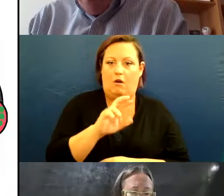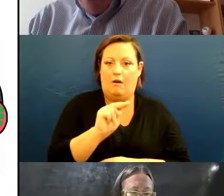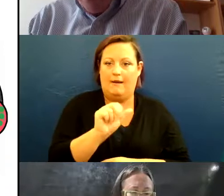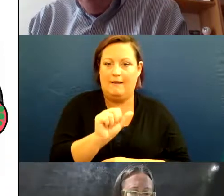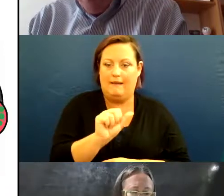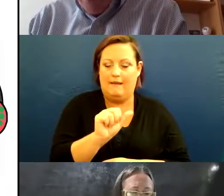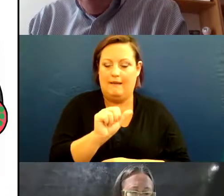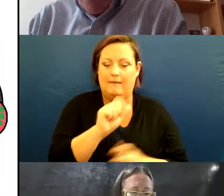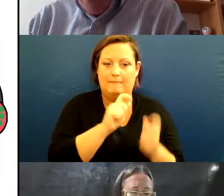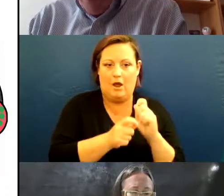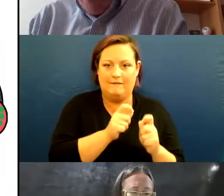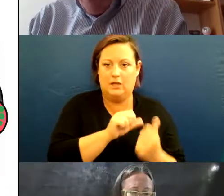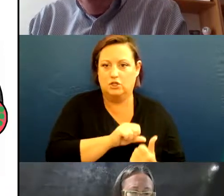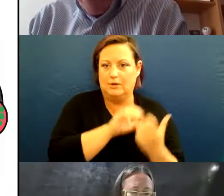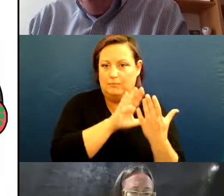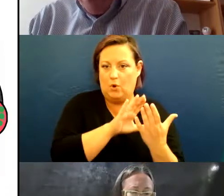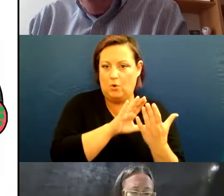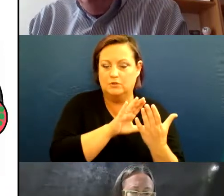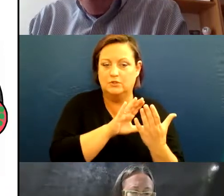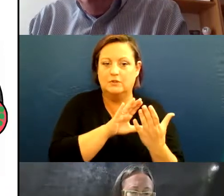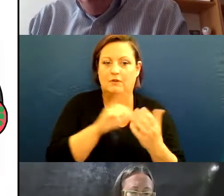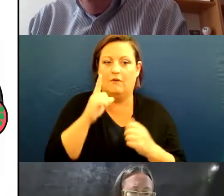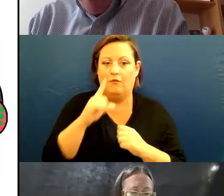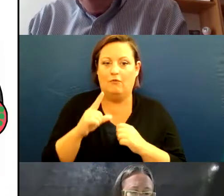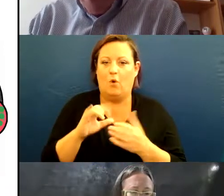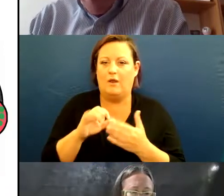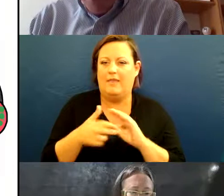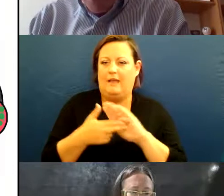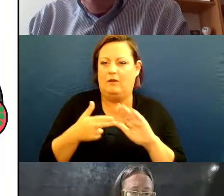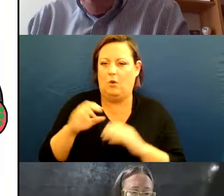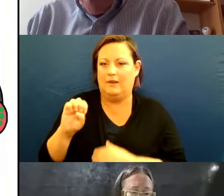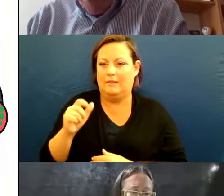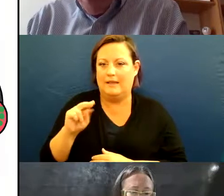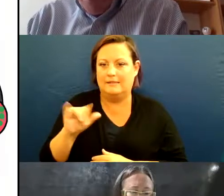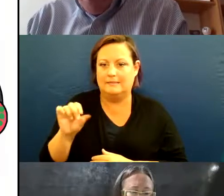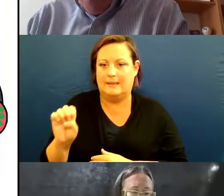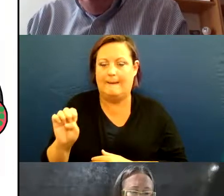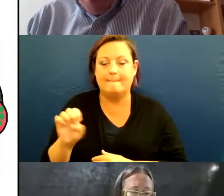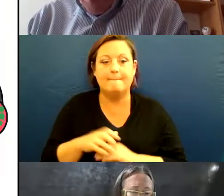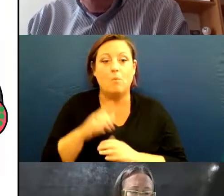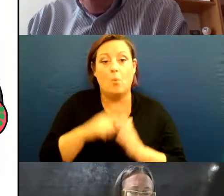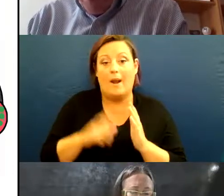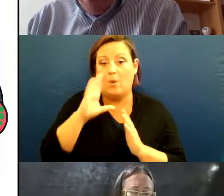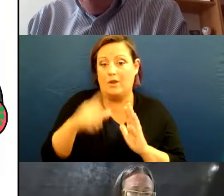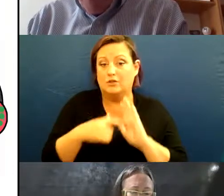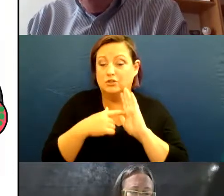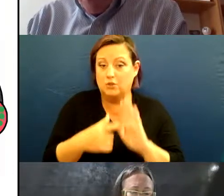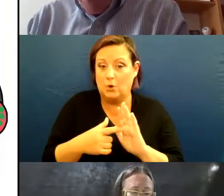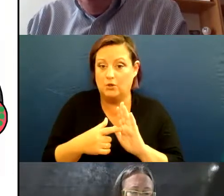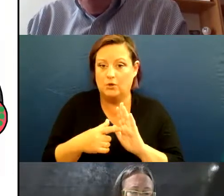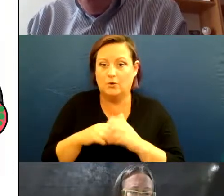modification approach to deliver the RNA encoding the enzyme. So basically what I'm going to show you is we